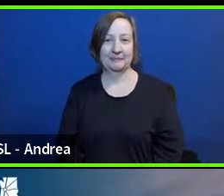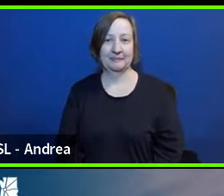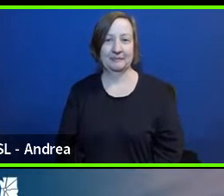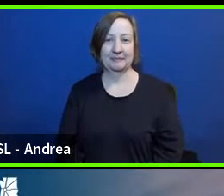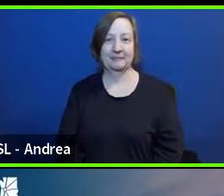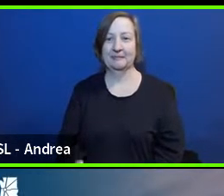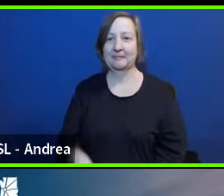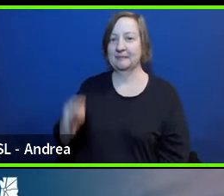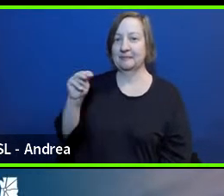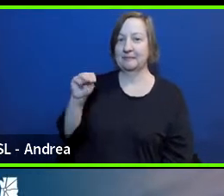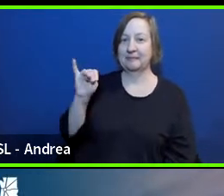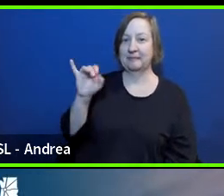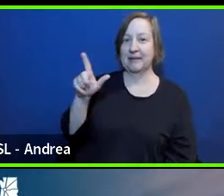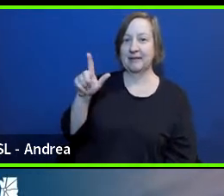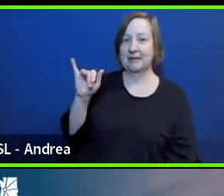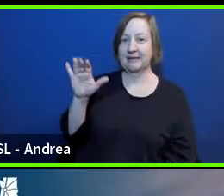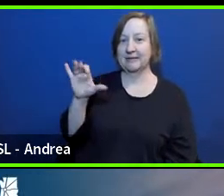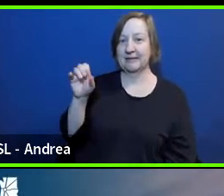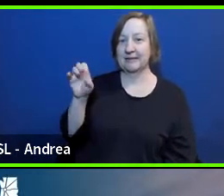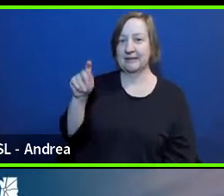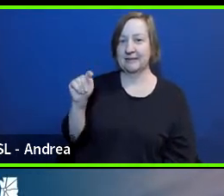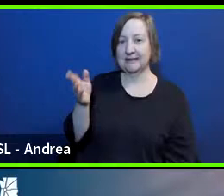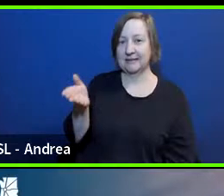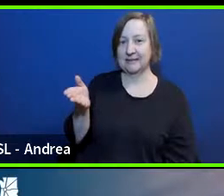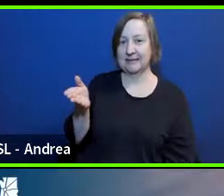How about Millicent?